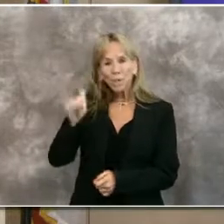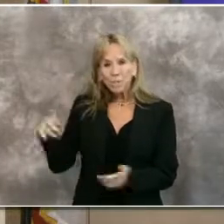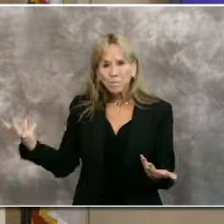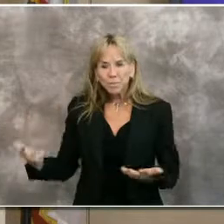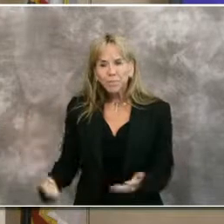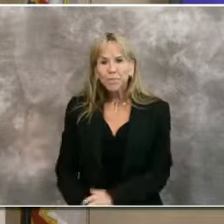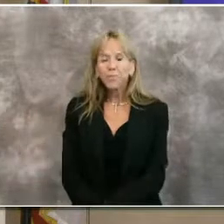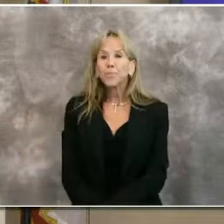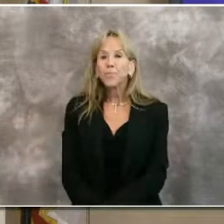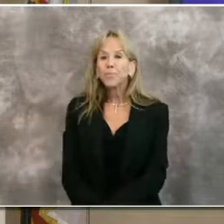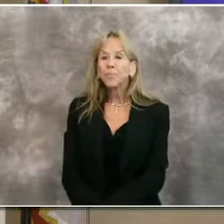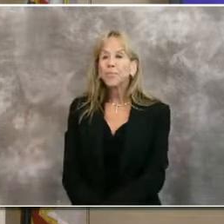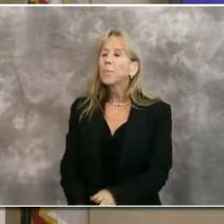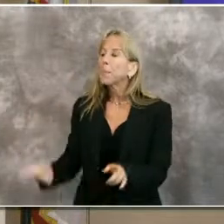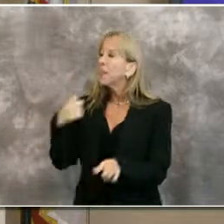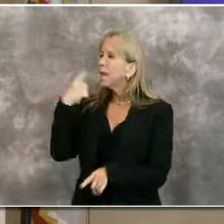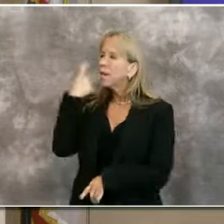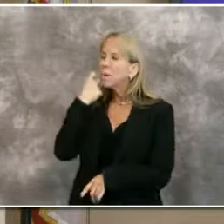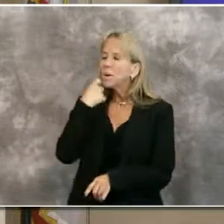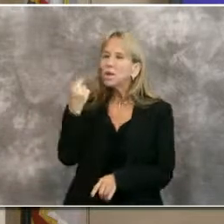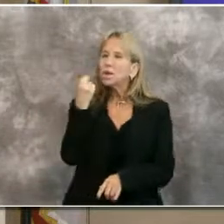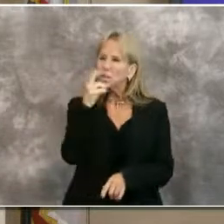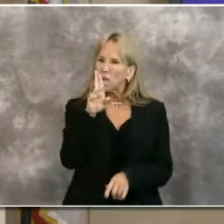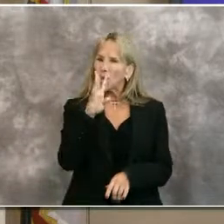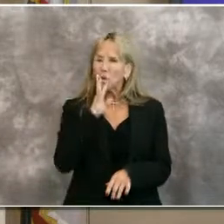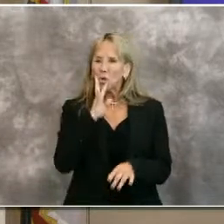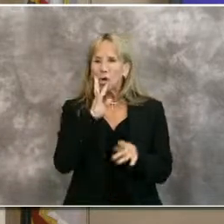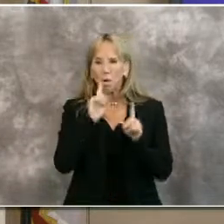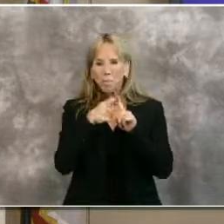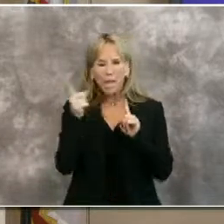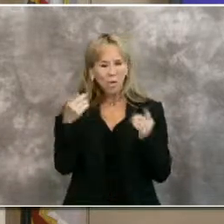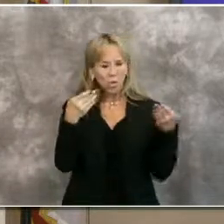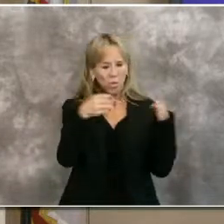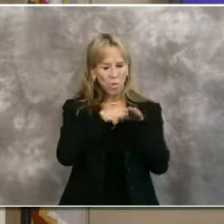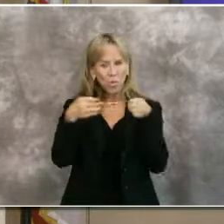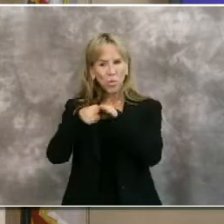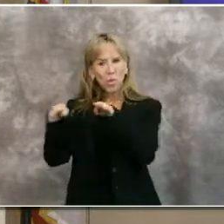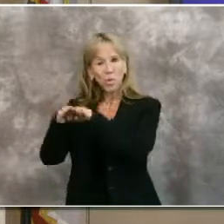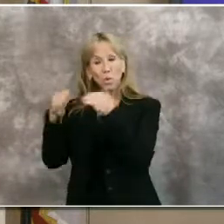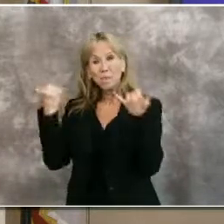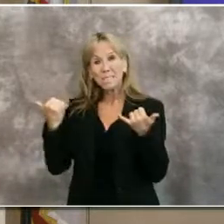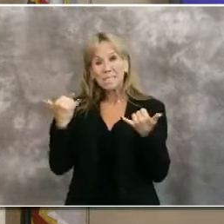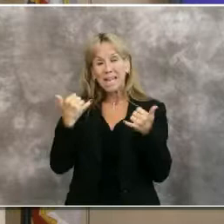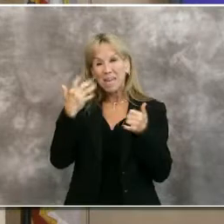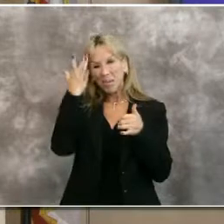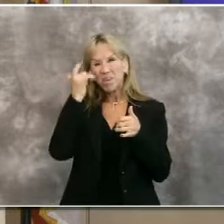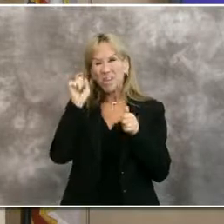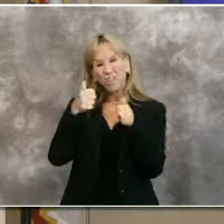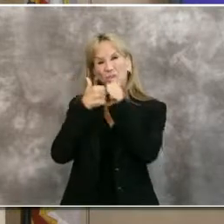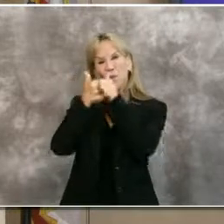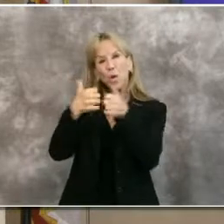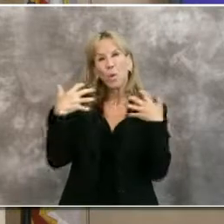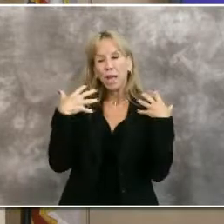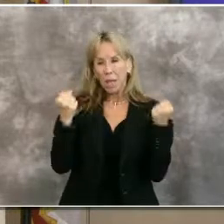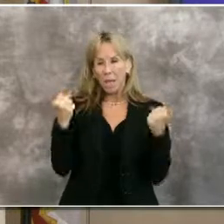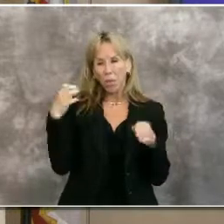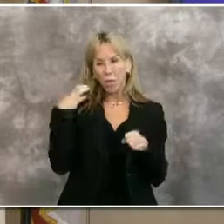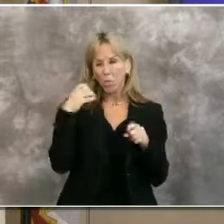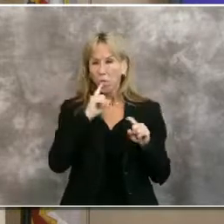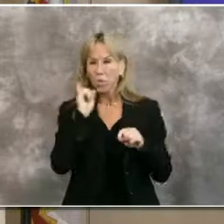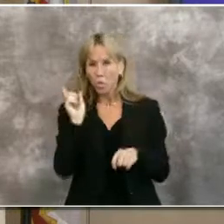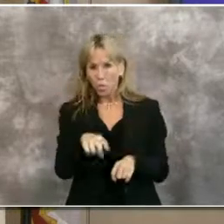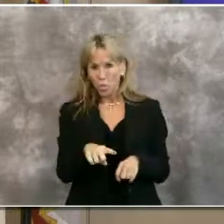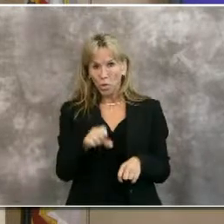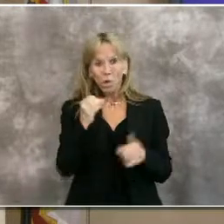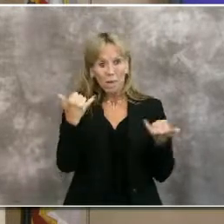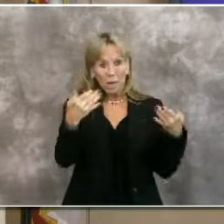Thank you. I wanted to ask about the recent state-imposed closures that went into effect today under the health officer's order. And I'm wondering if the decision to reopen